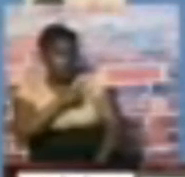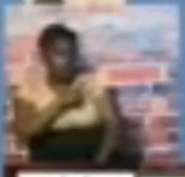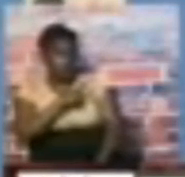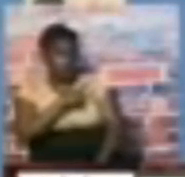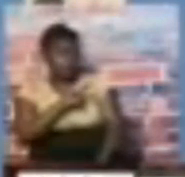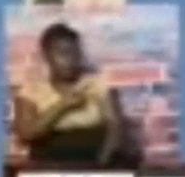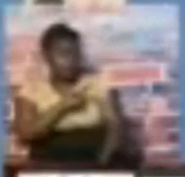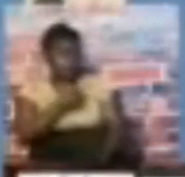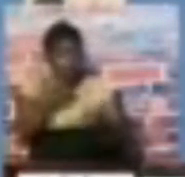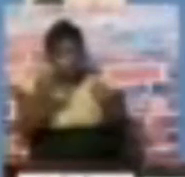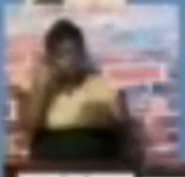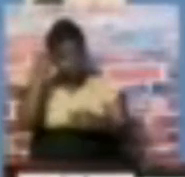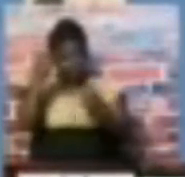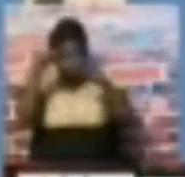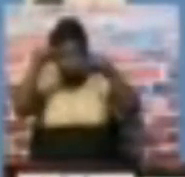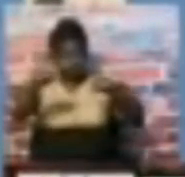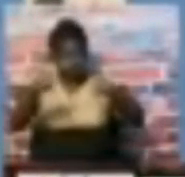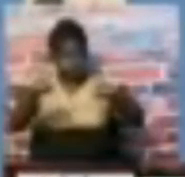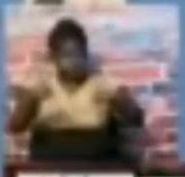Now, for today,